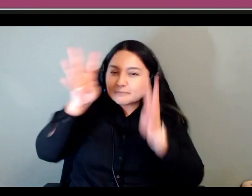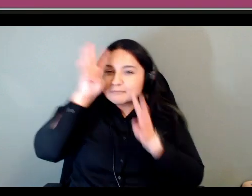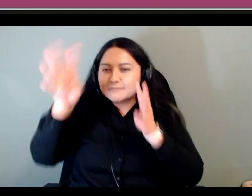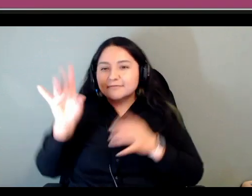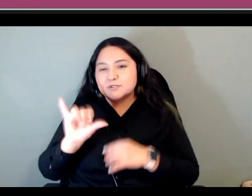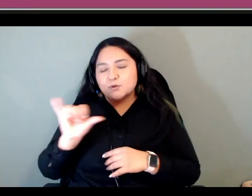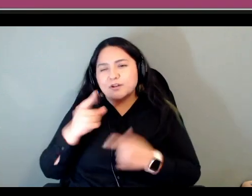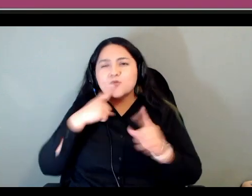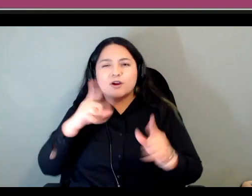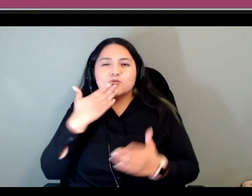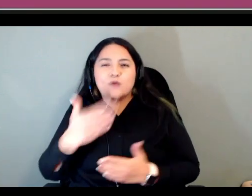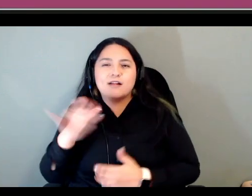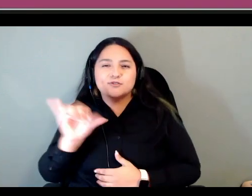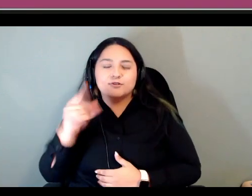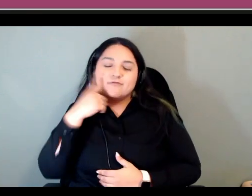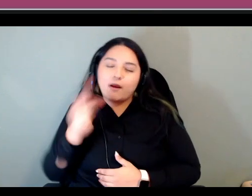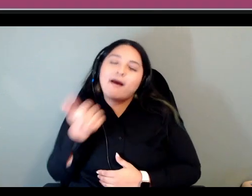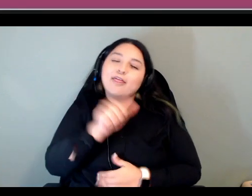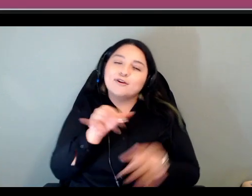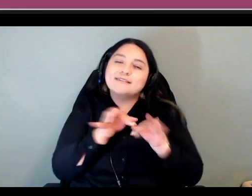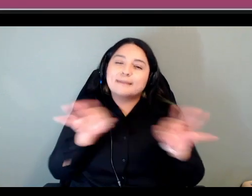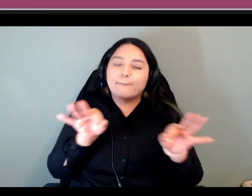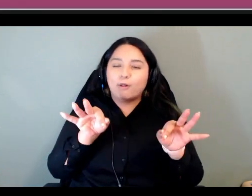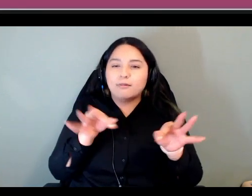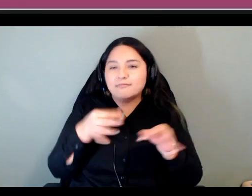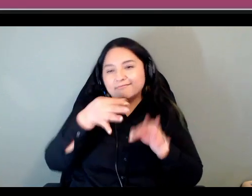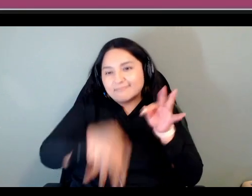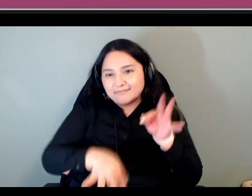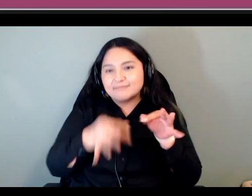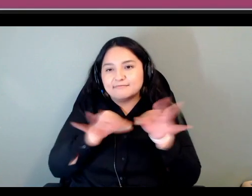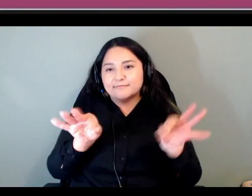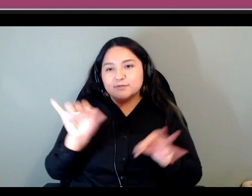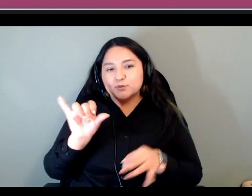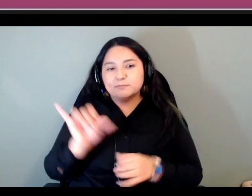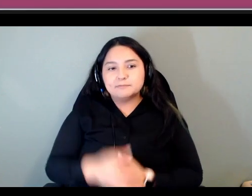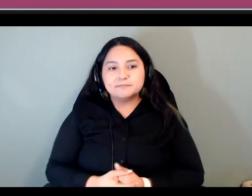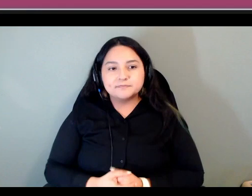some of the simpler constructions as well.